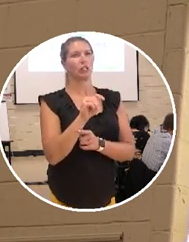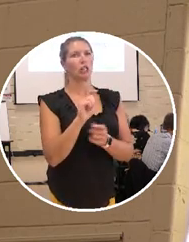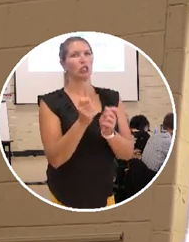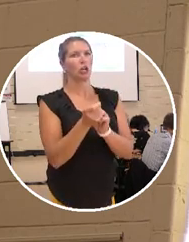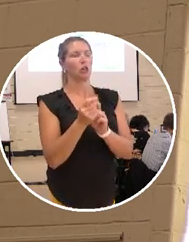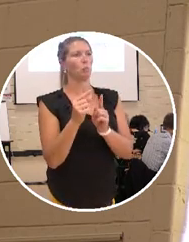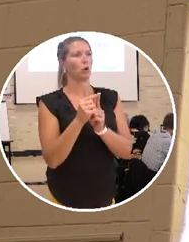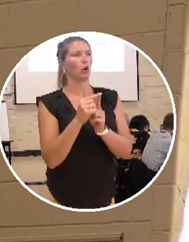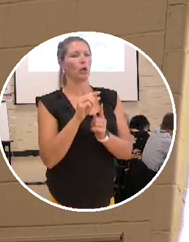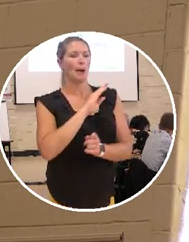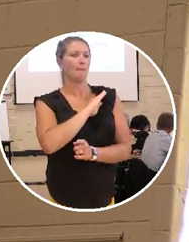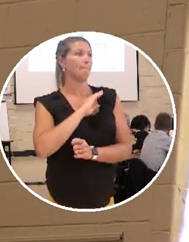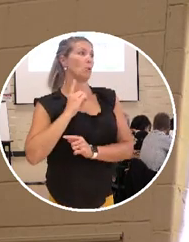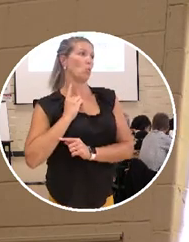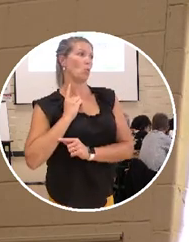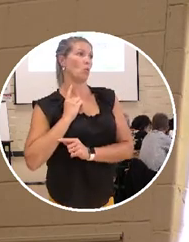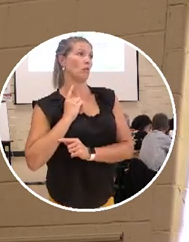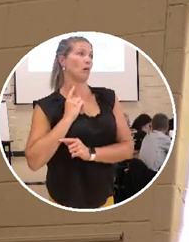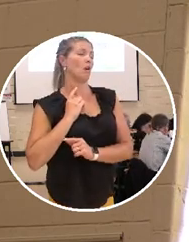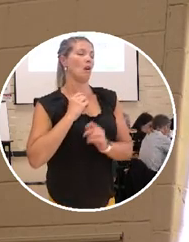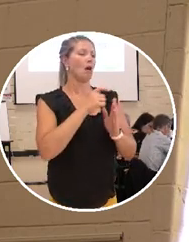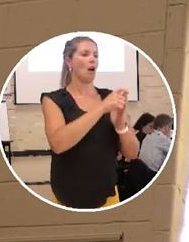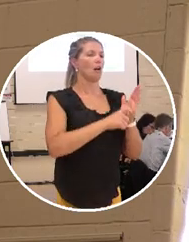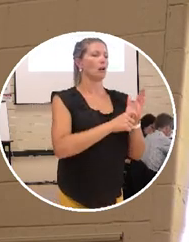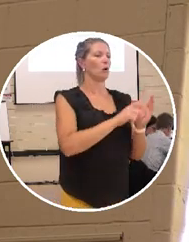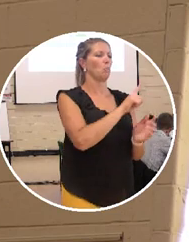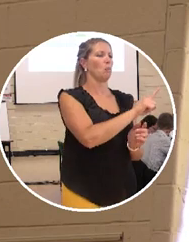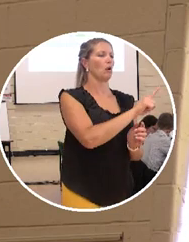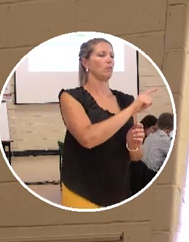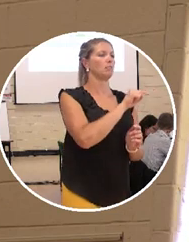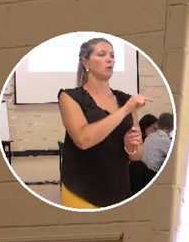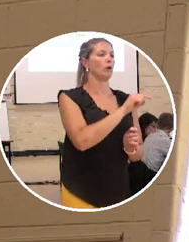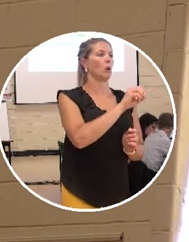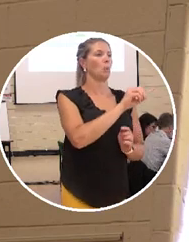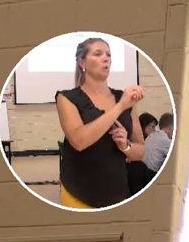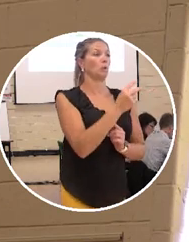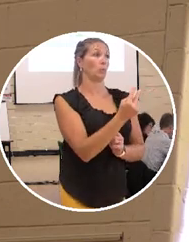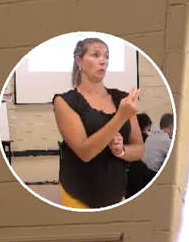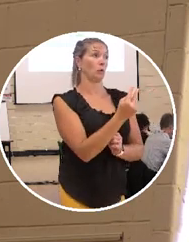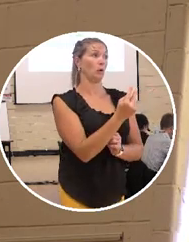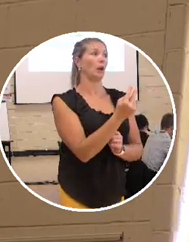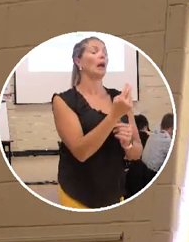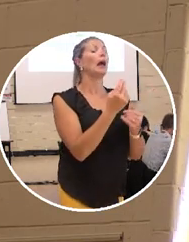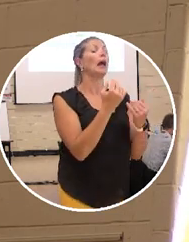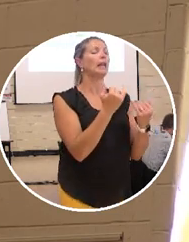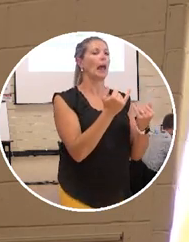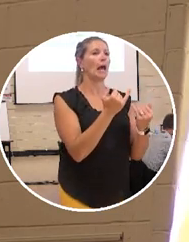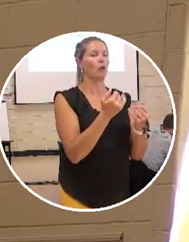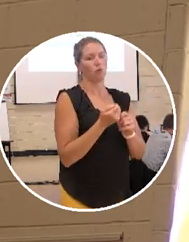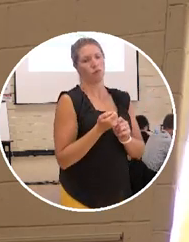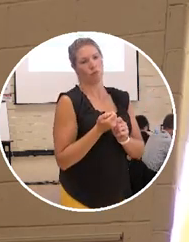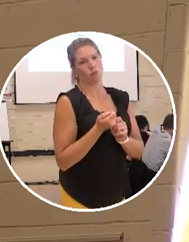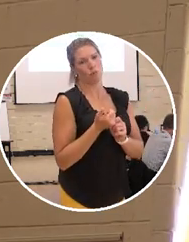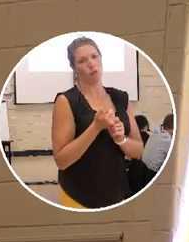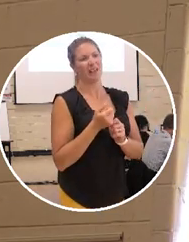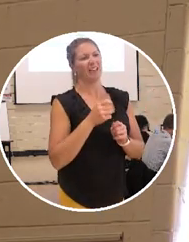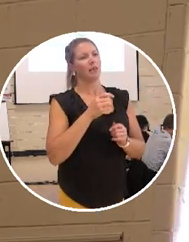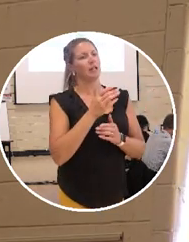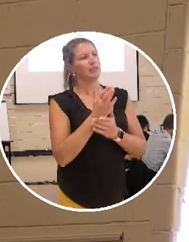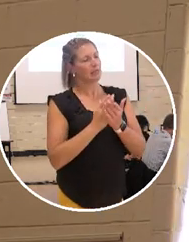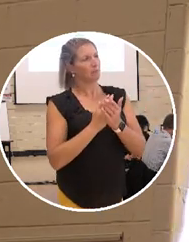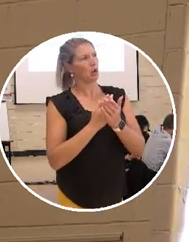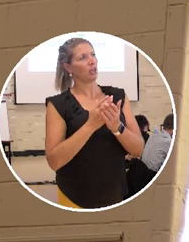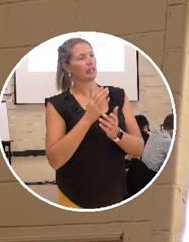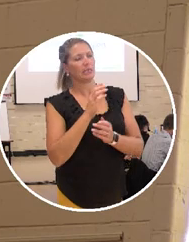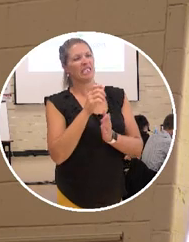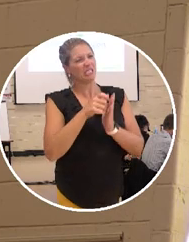Article 1.02, regular meeting, remove in accordance with section 63.2 of the Schools